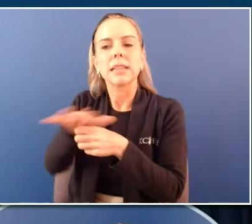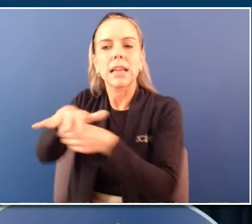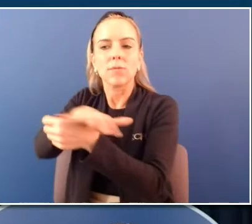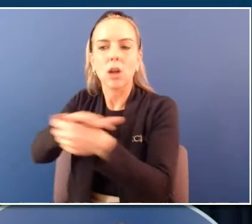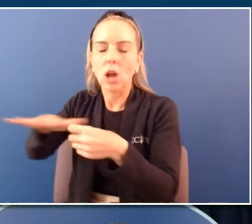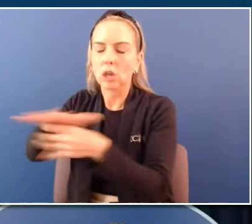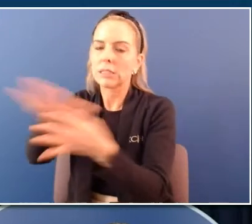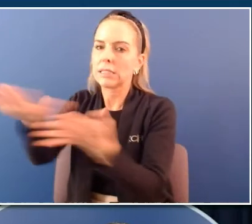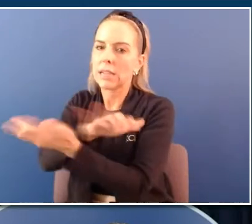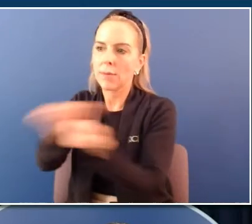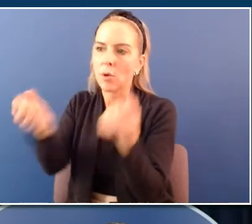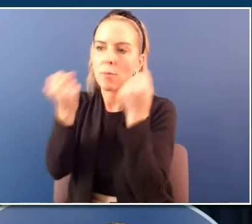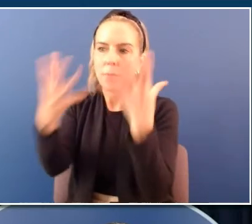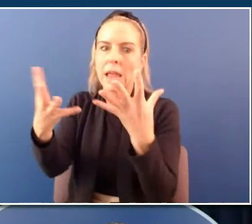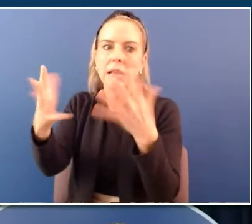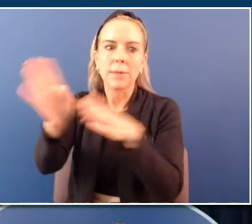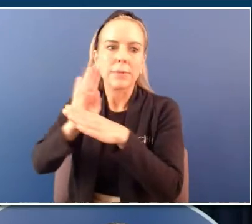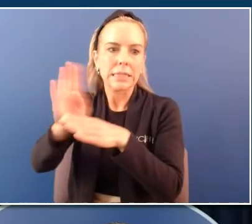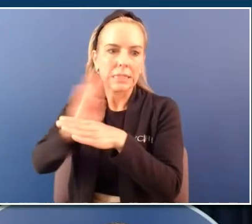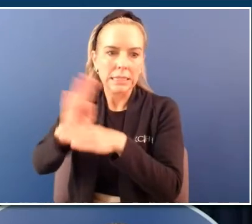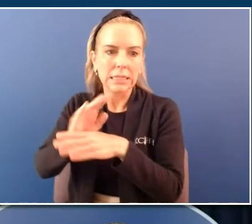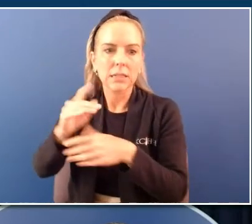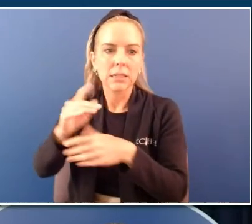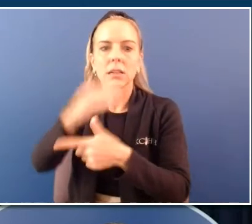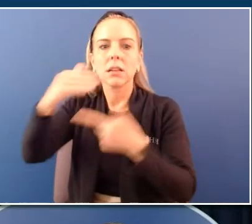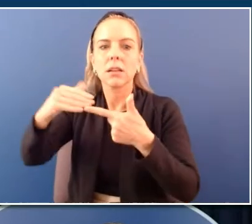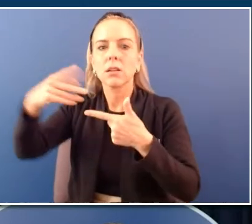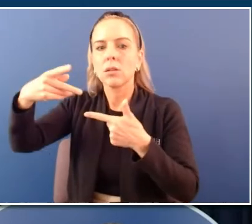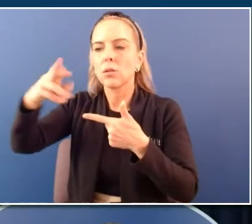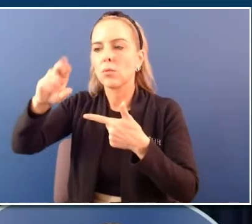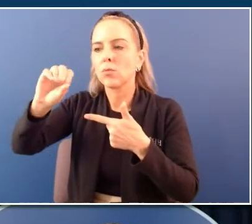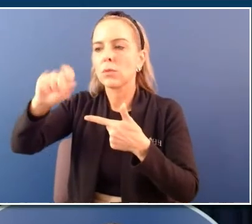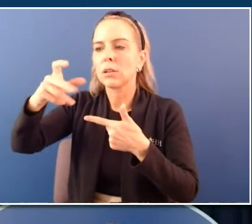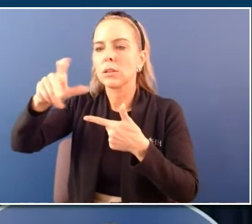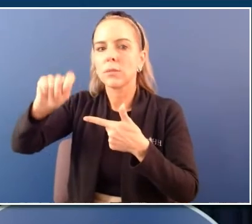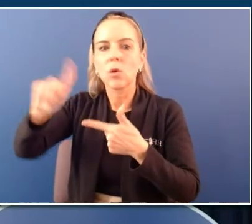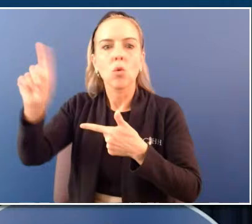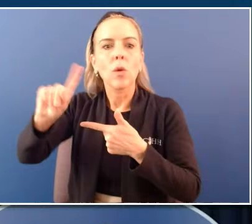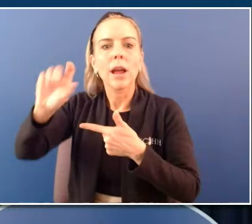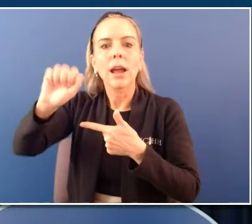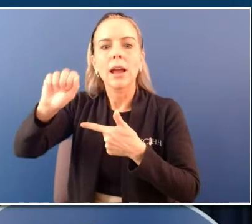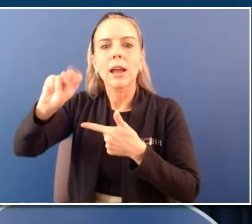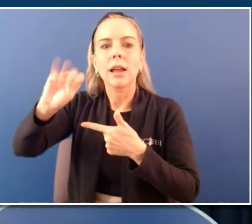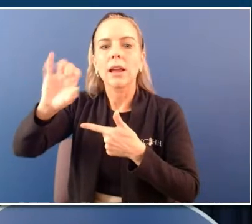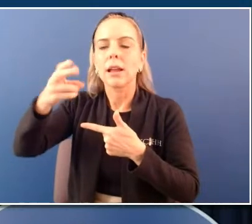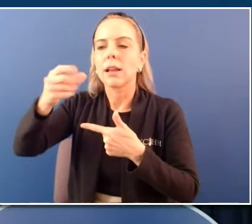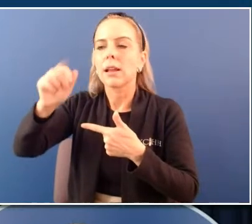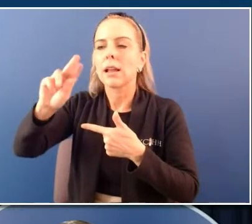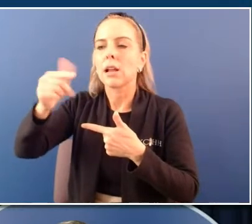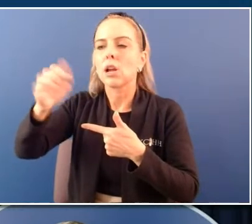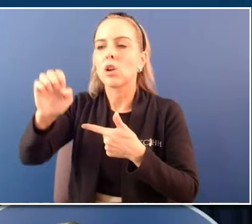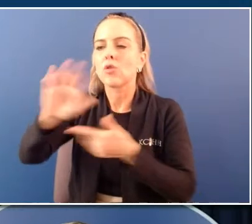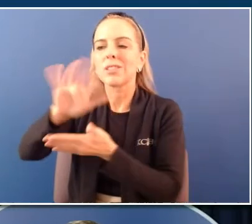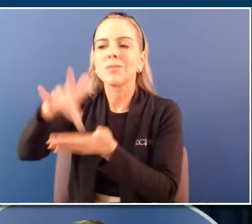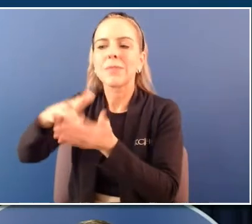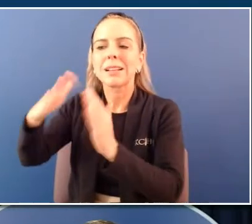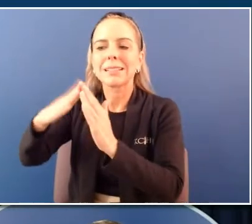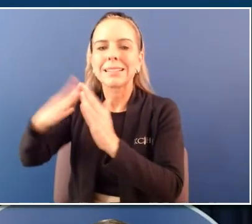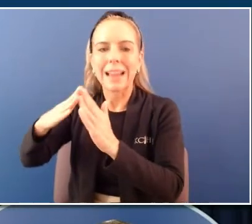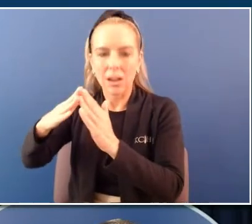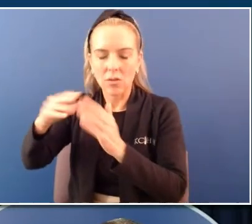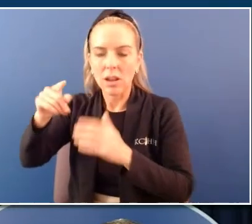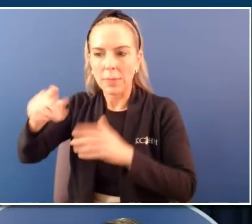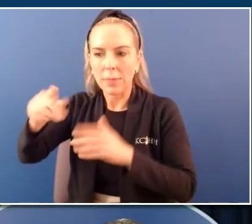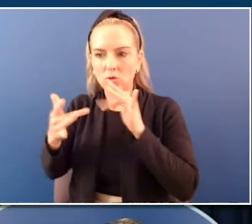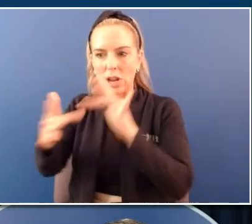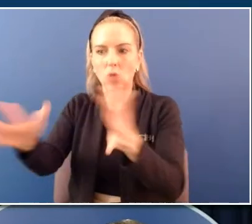of businesses, as well as one in Prospect at the Anchorage Middletown Fire Station. Tornado ripped directly through, I think it was